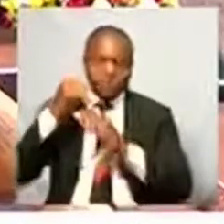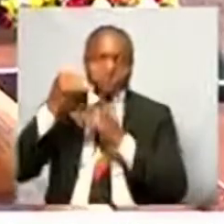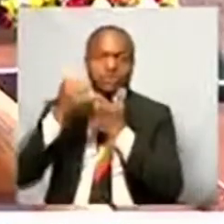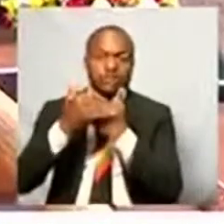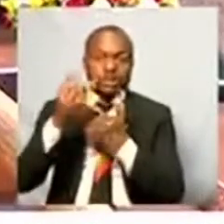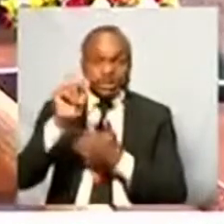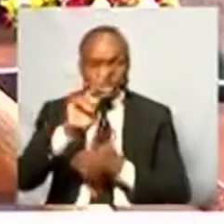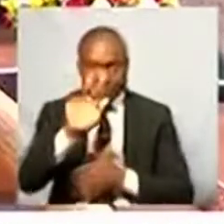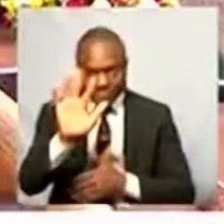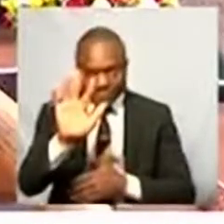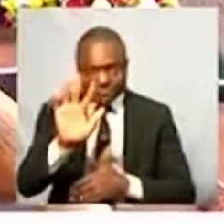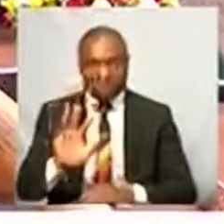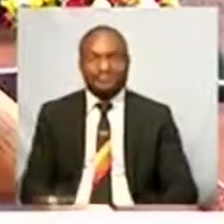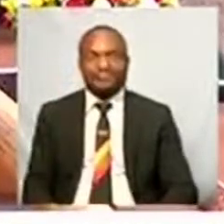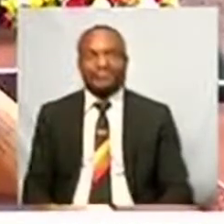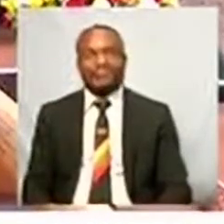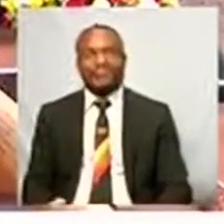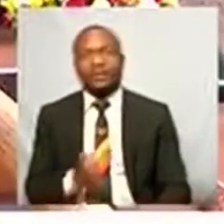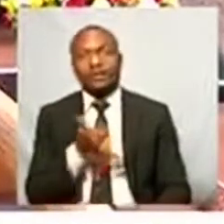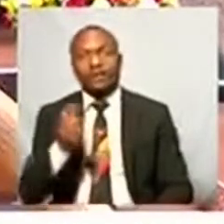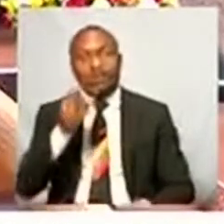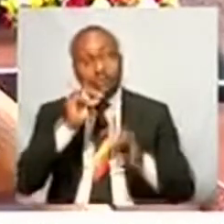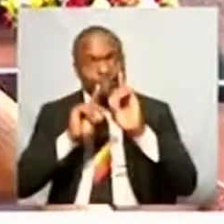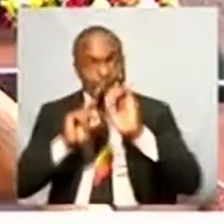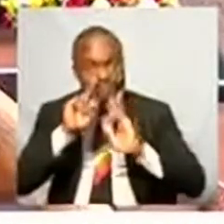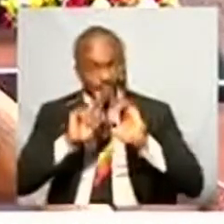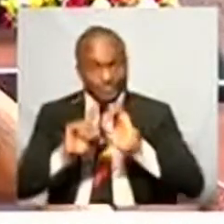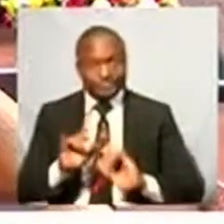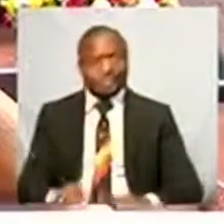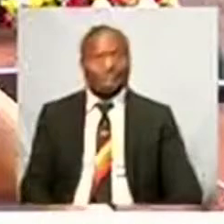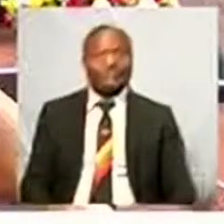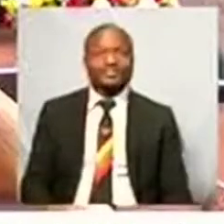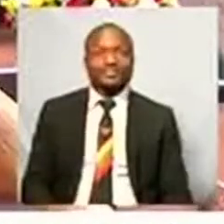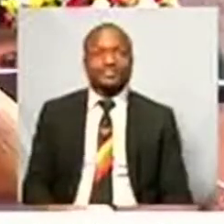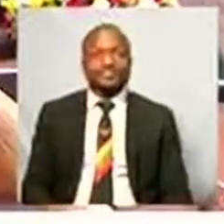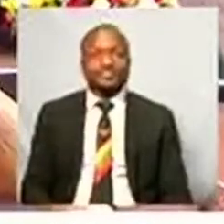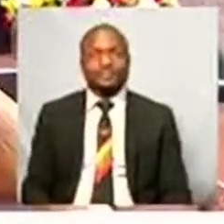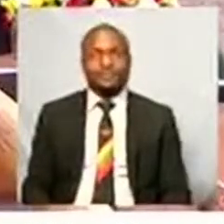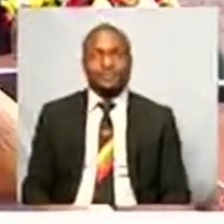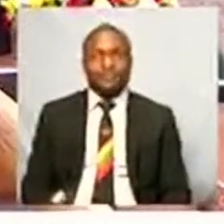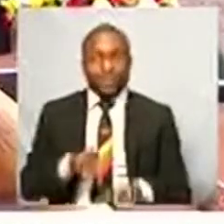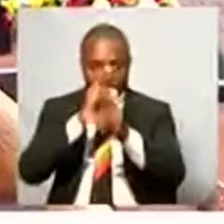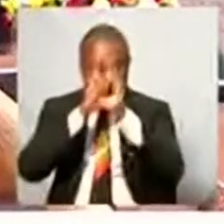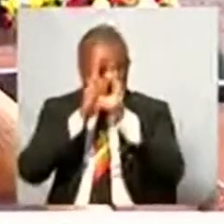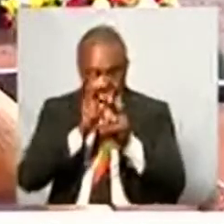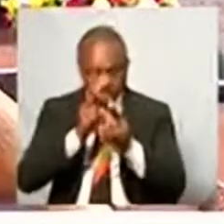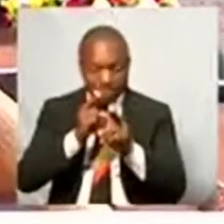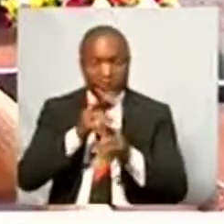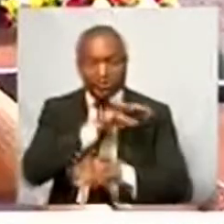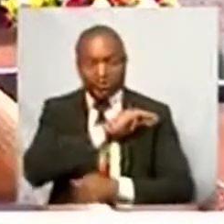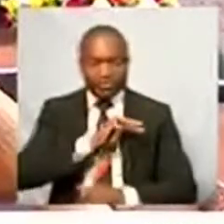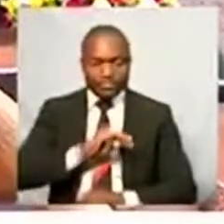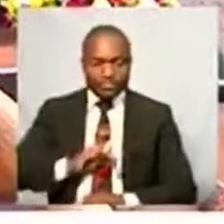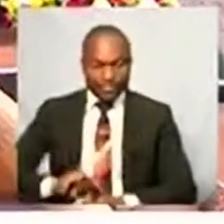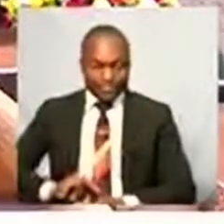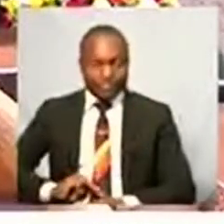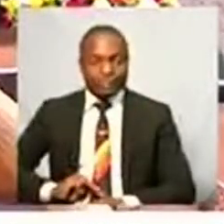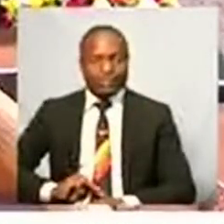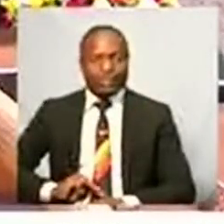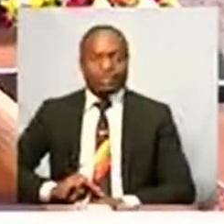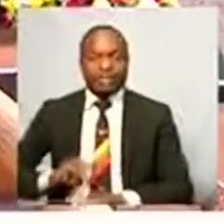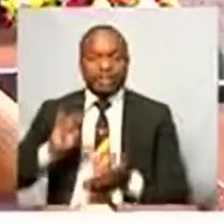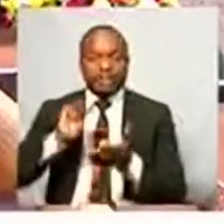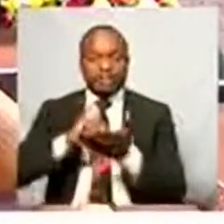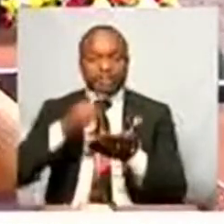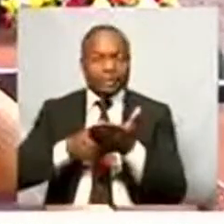July 2025. Any debate? The Honorable Member for